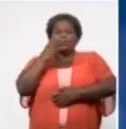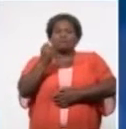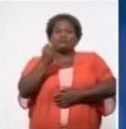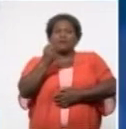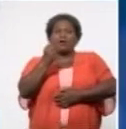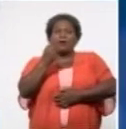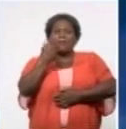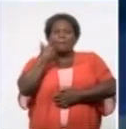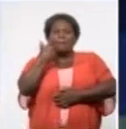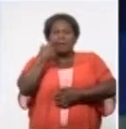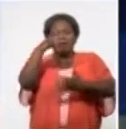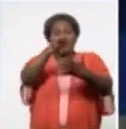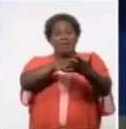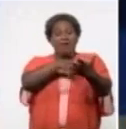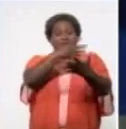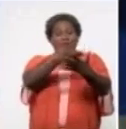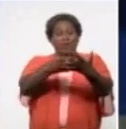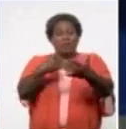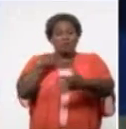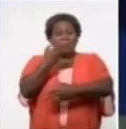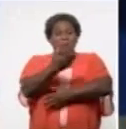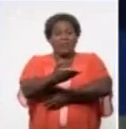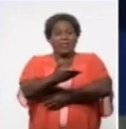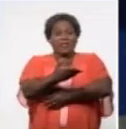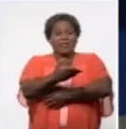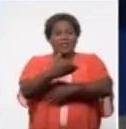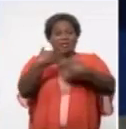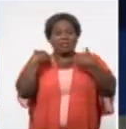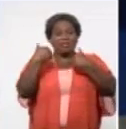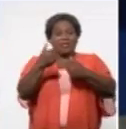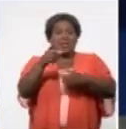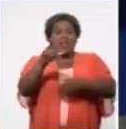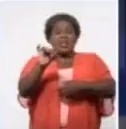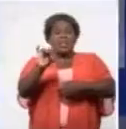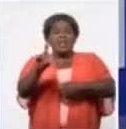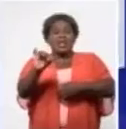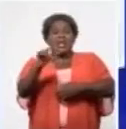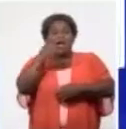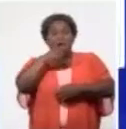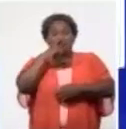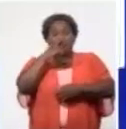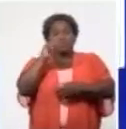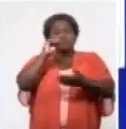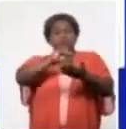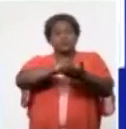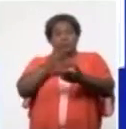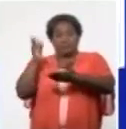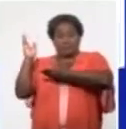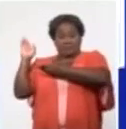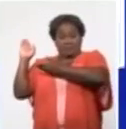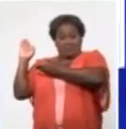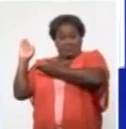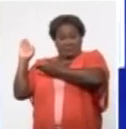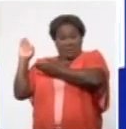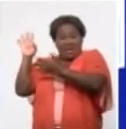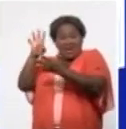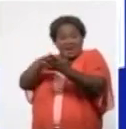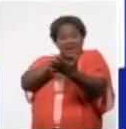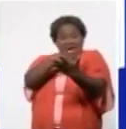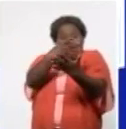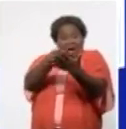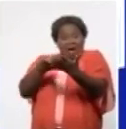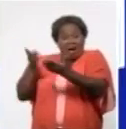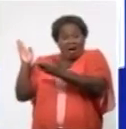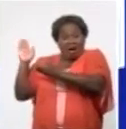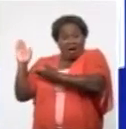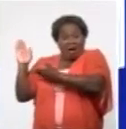Cotorro municipalities. I would like to present a chart that I asked Lillian to show Havana's sanitary situation, since